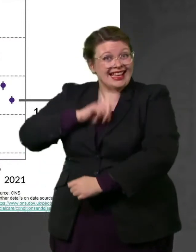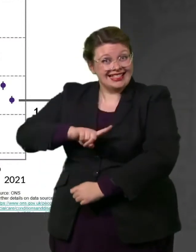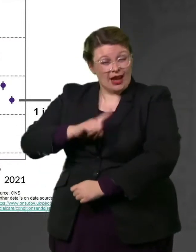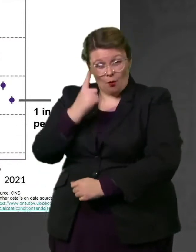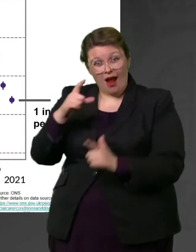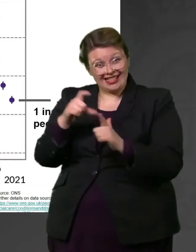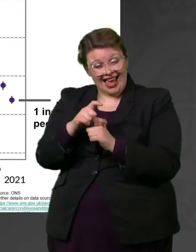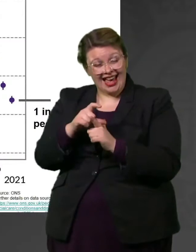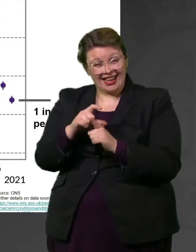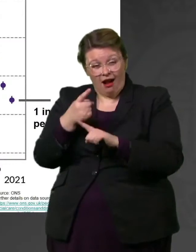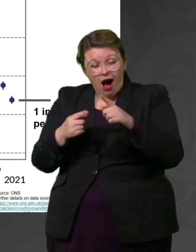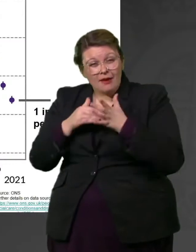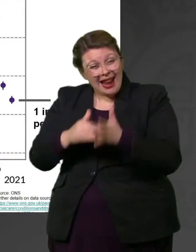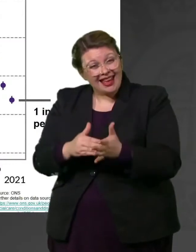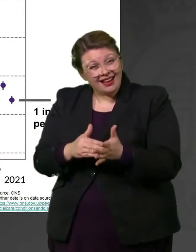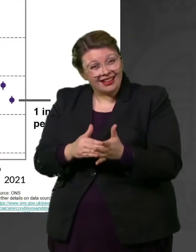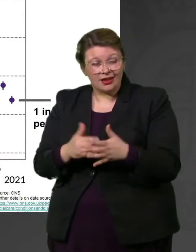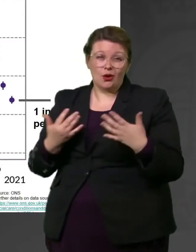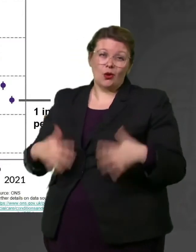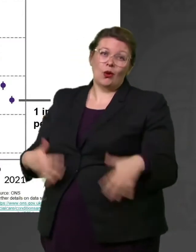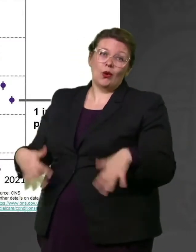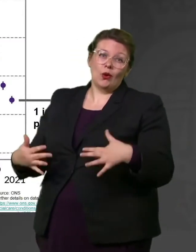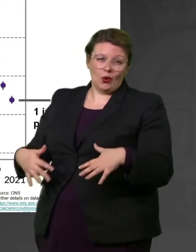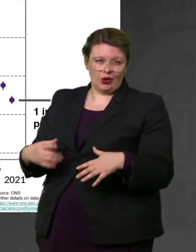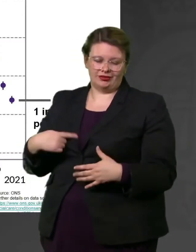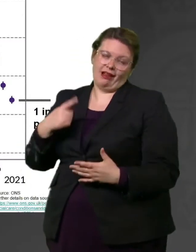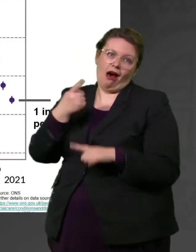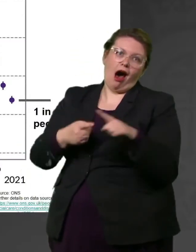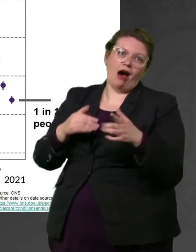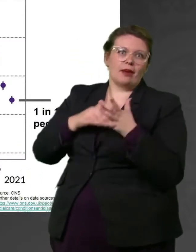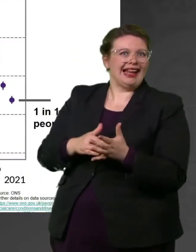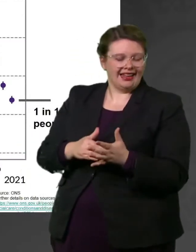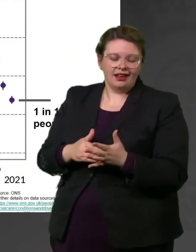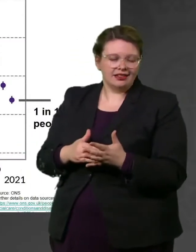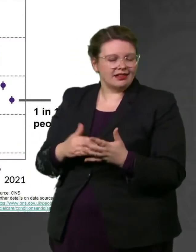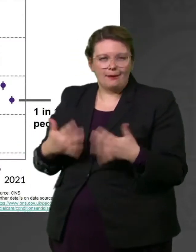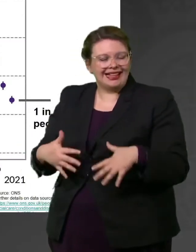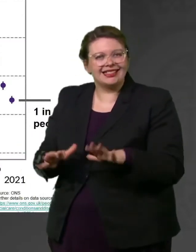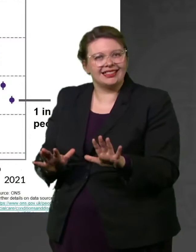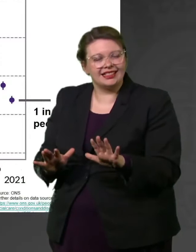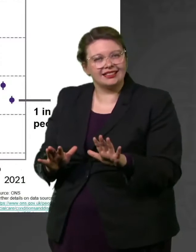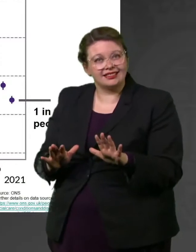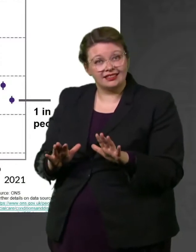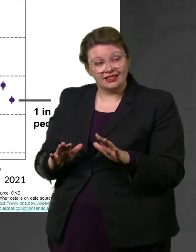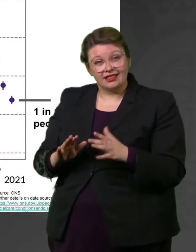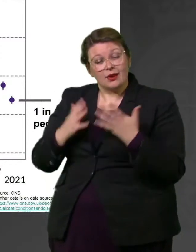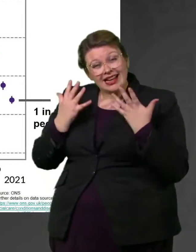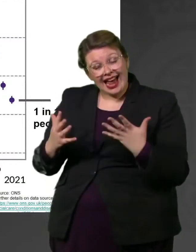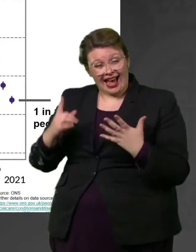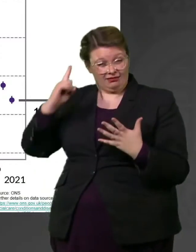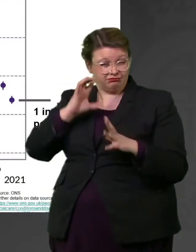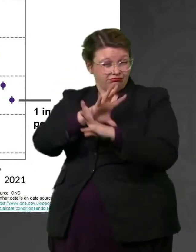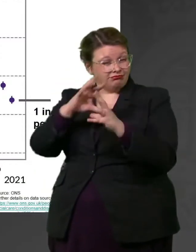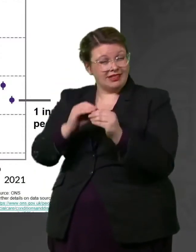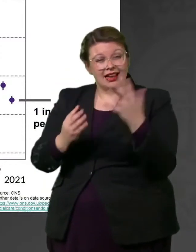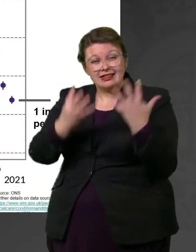these very large numbers. But that is 19 million people who are now starting to get the protection that we know